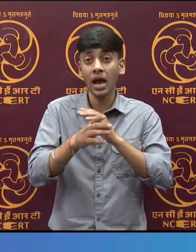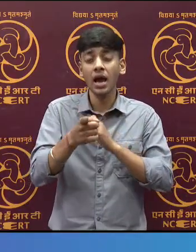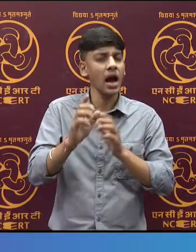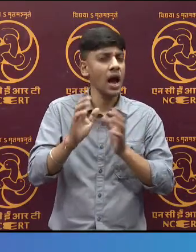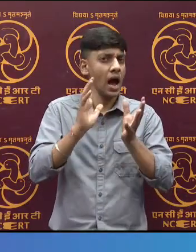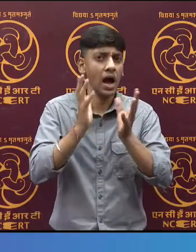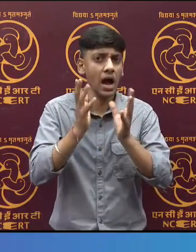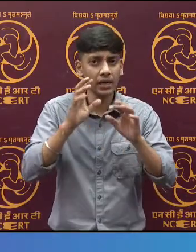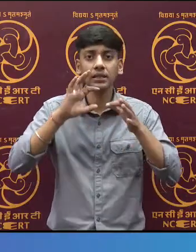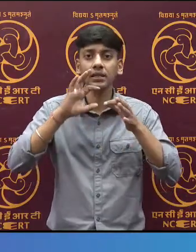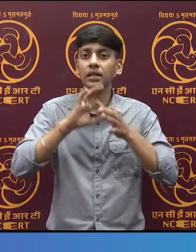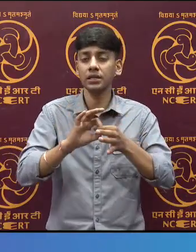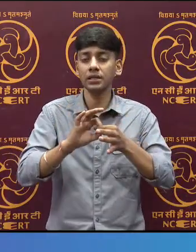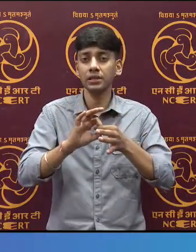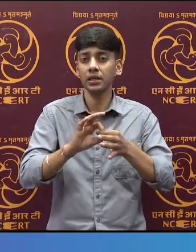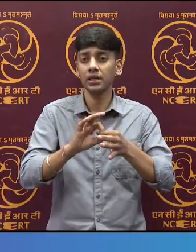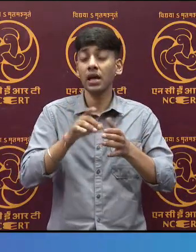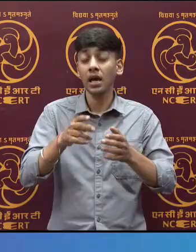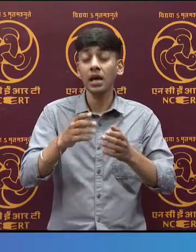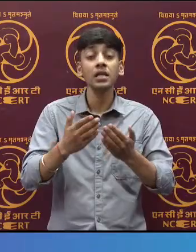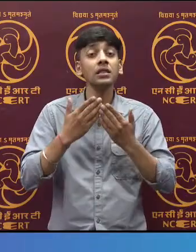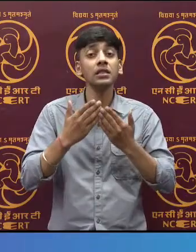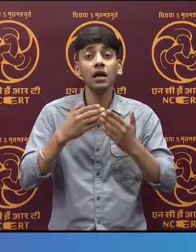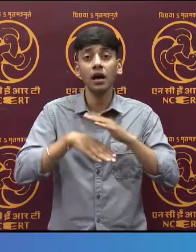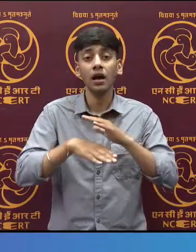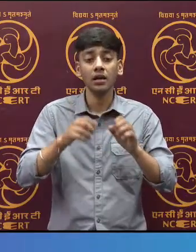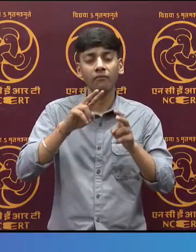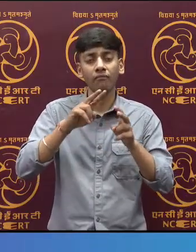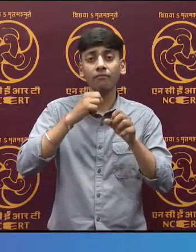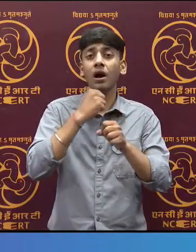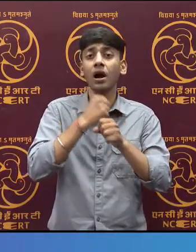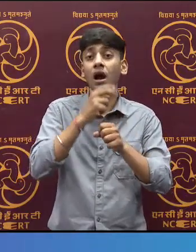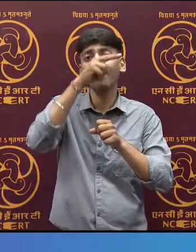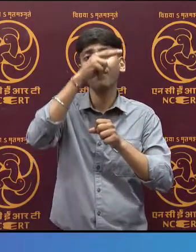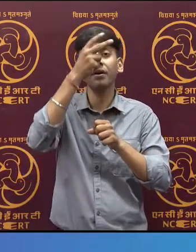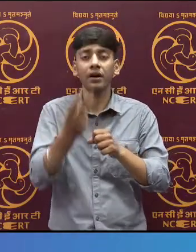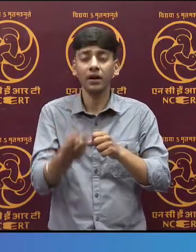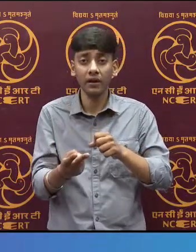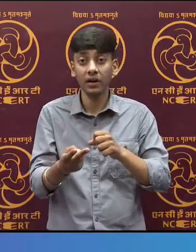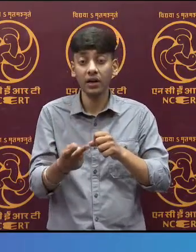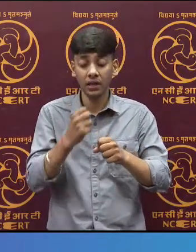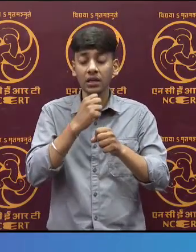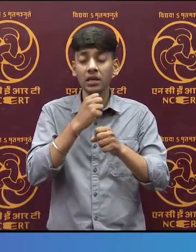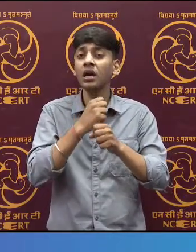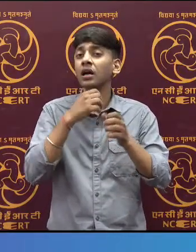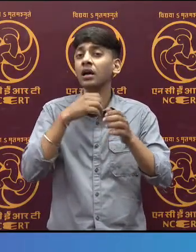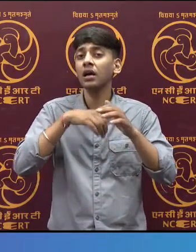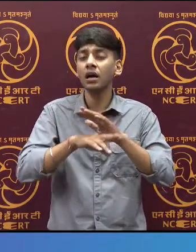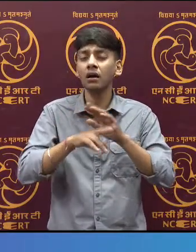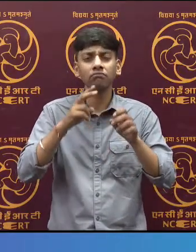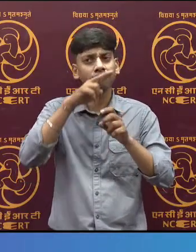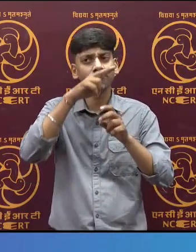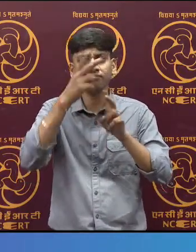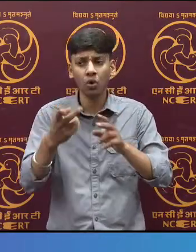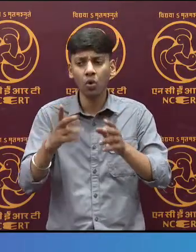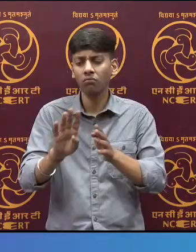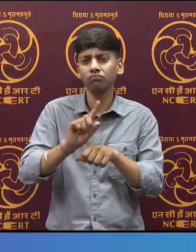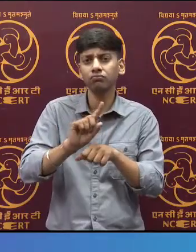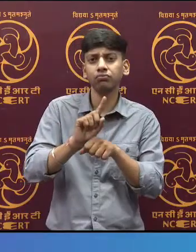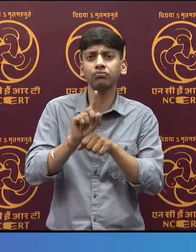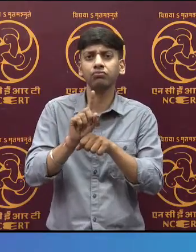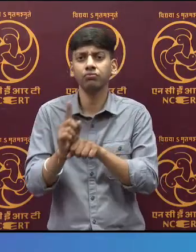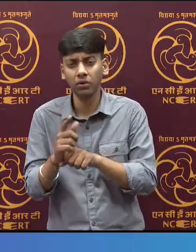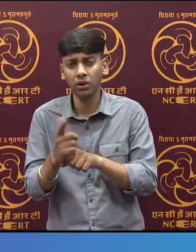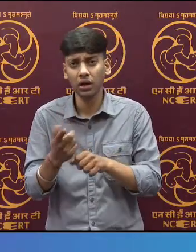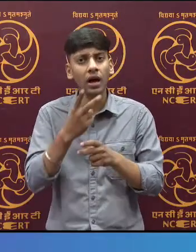earth. Here we are studying about the gravity, we are studying about the acceleration due to gravity or the free fall. So,